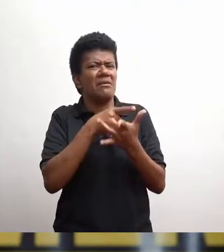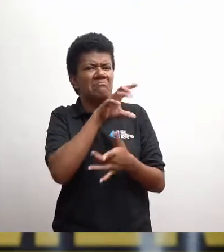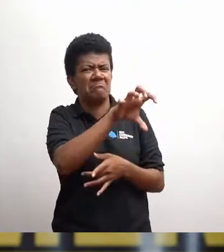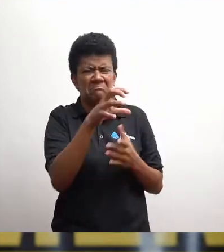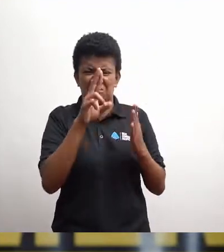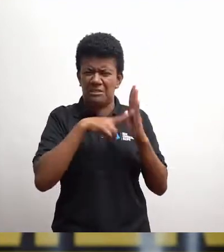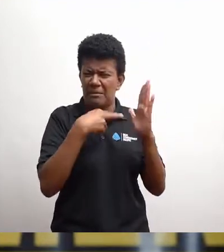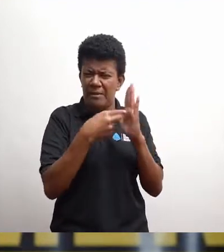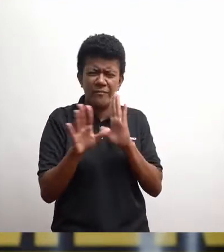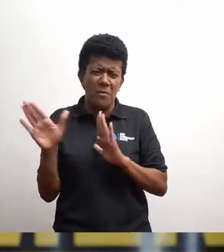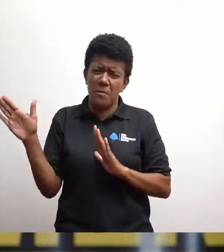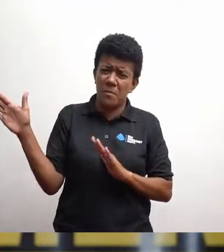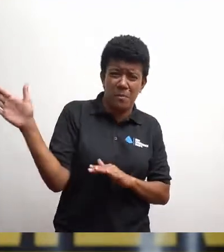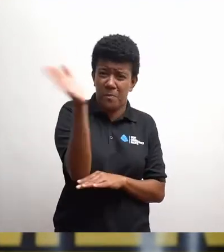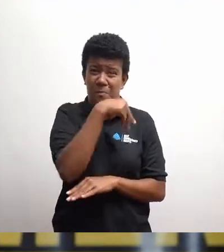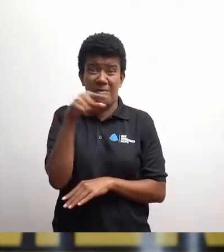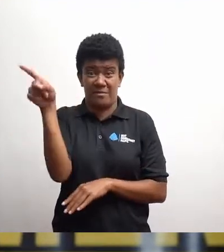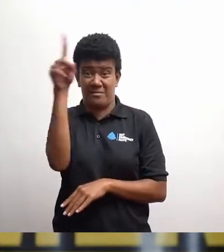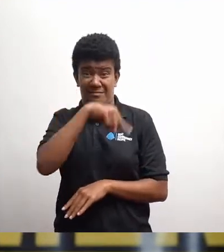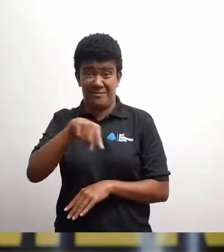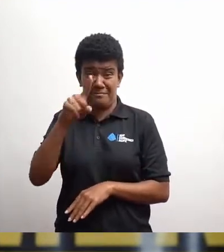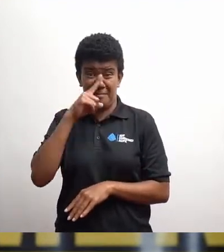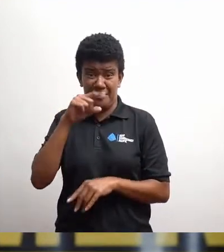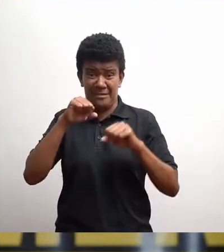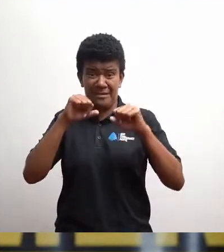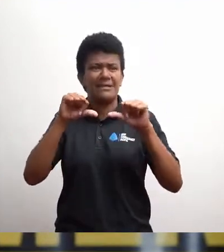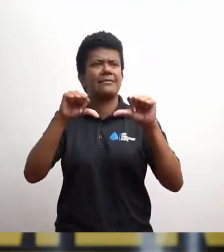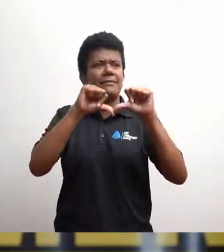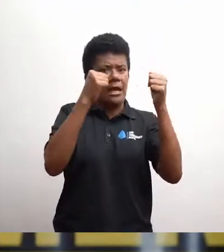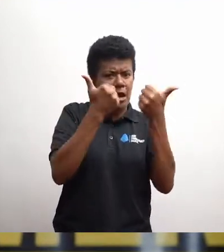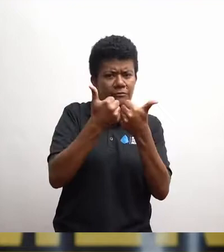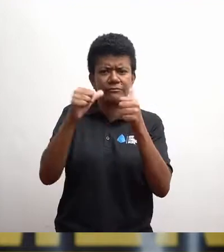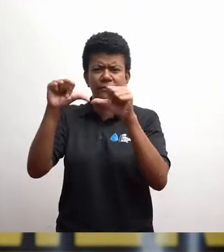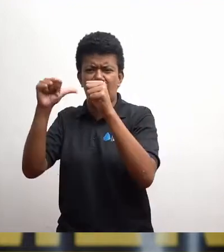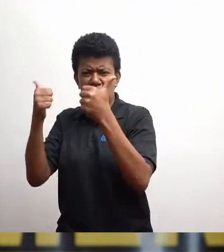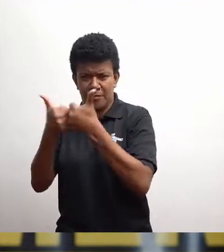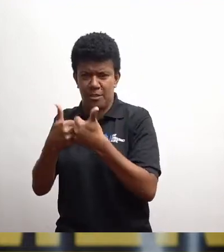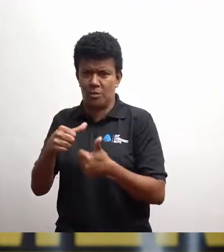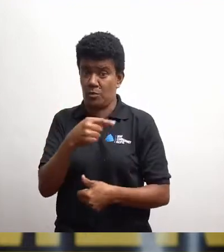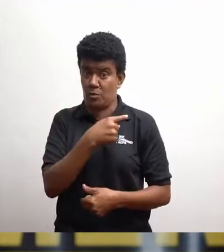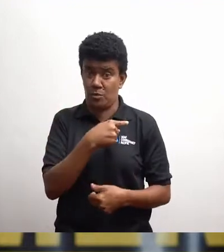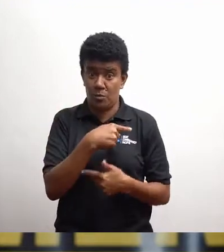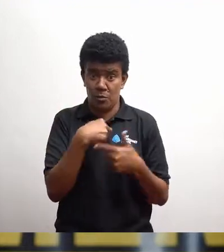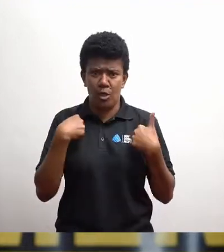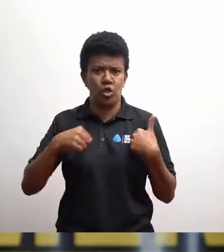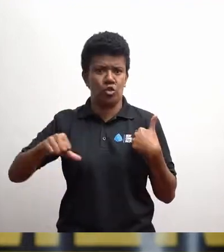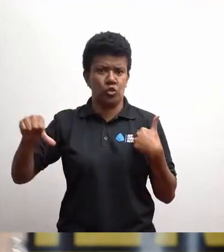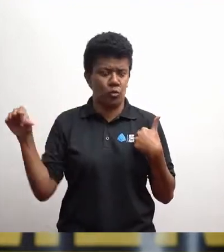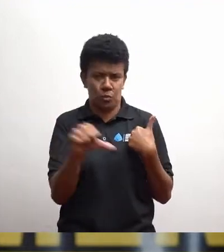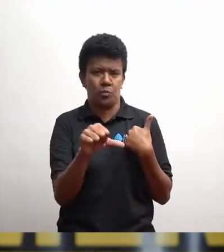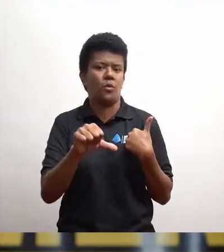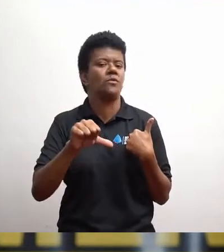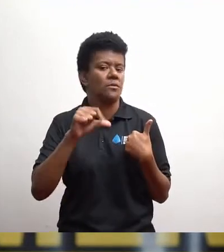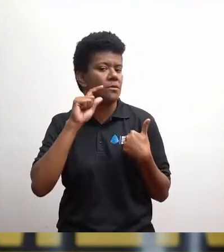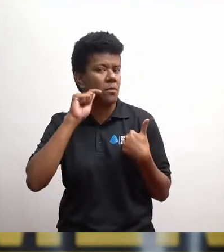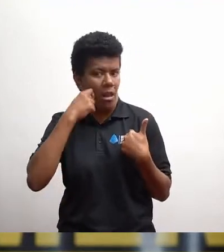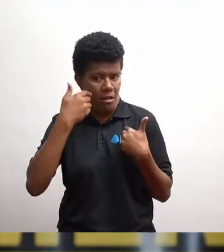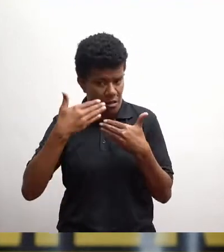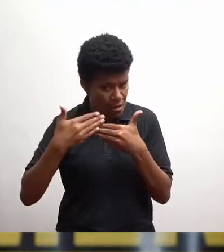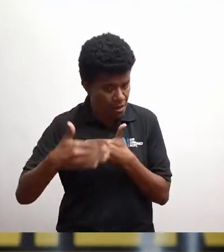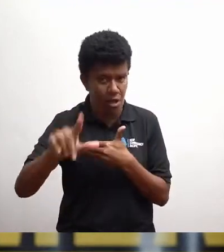and they agree that these are the things that they will hold firm to no matter what happens. Now, we all know as